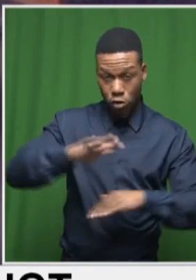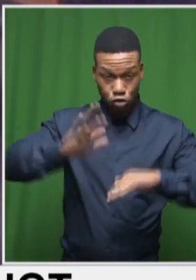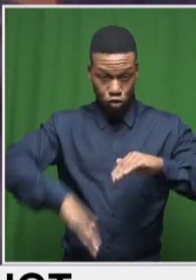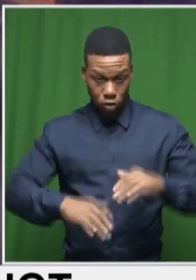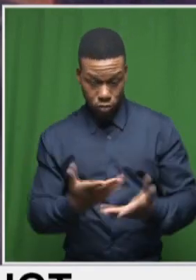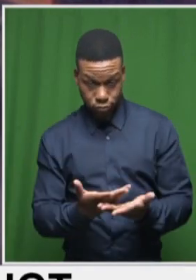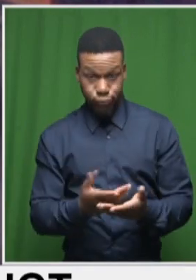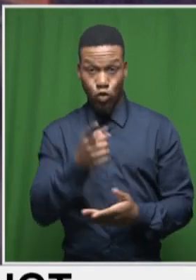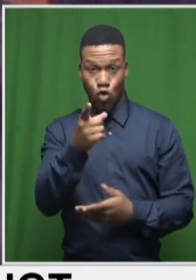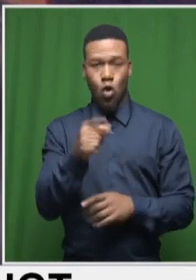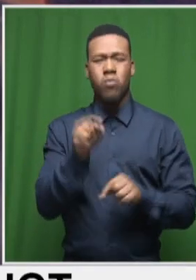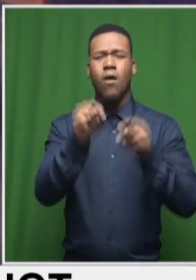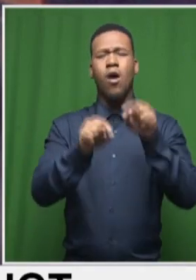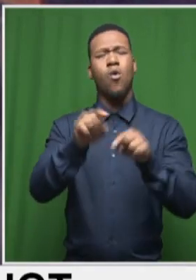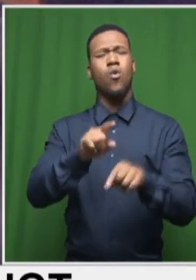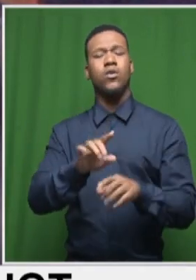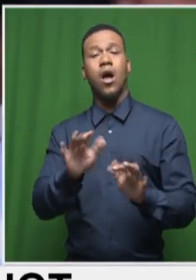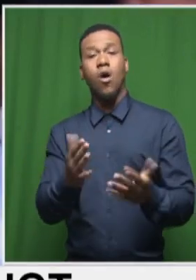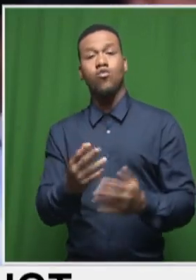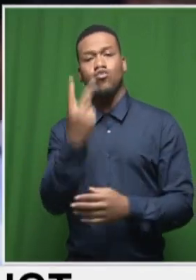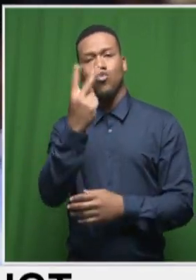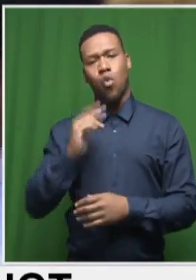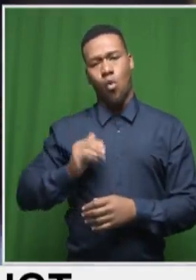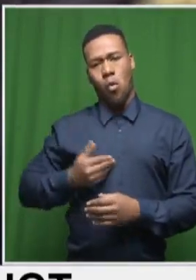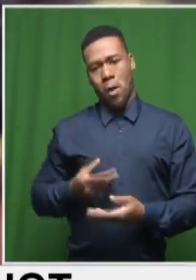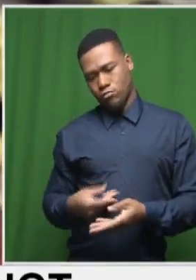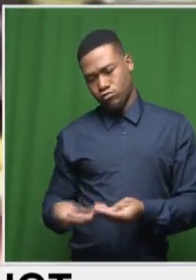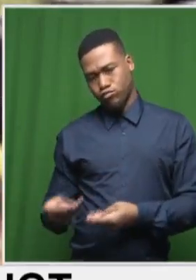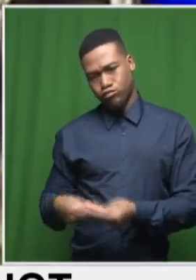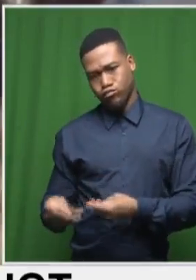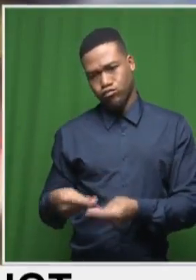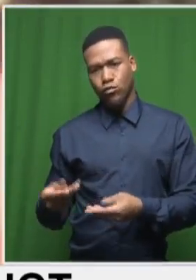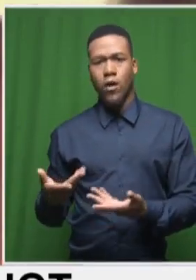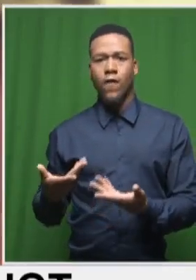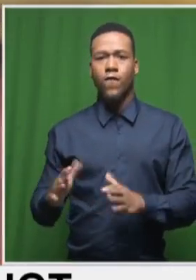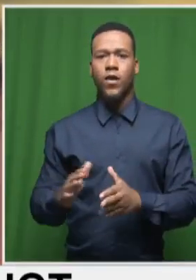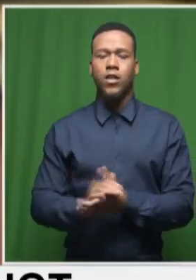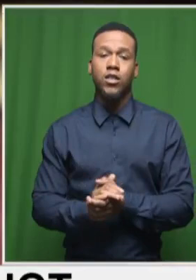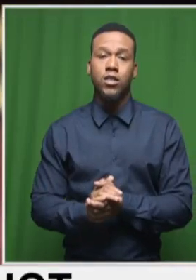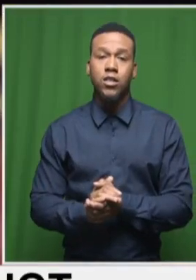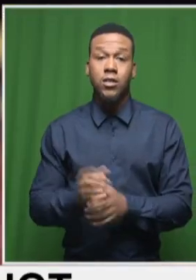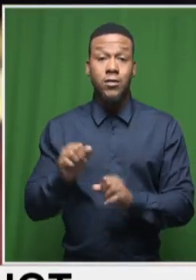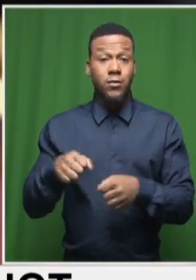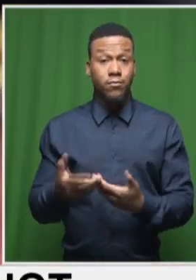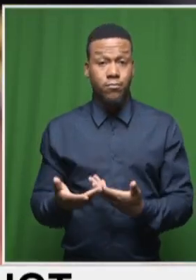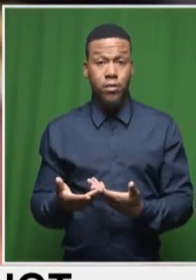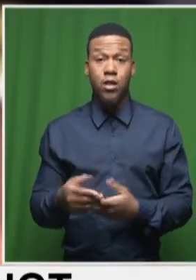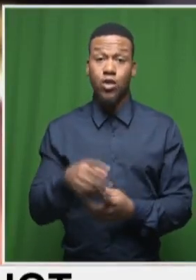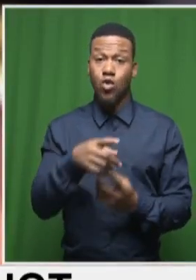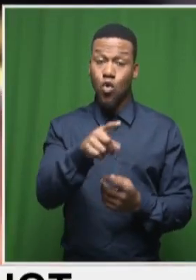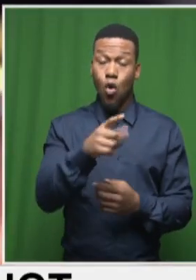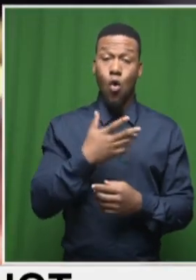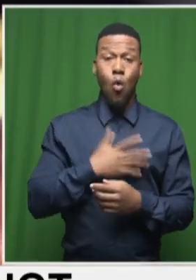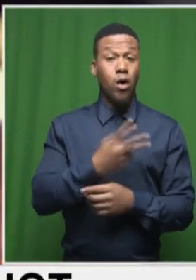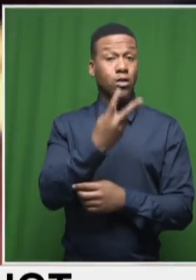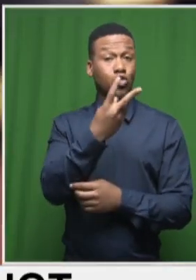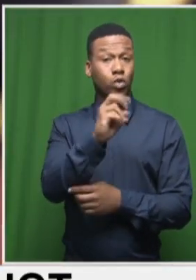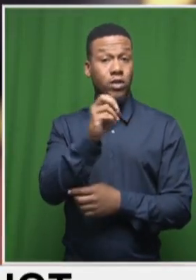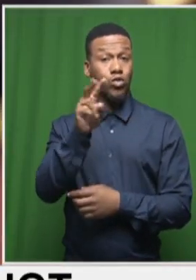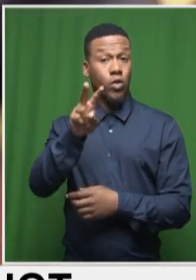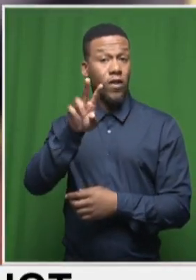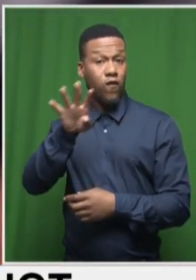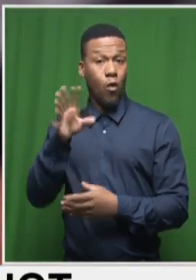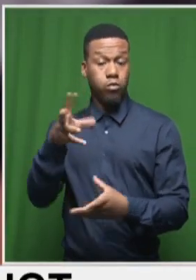their accounts of sexual encounters with him. The 76-year-old and frontrunner for the 2024 Republican nomination